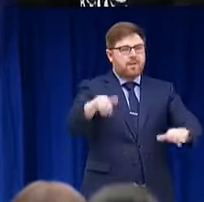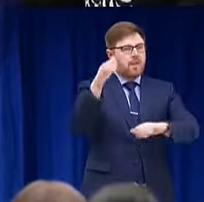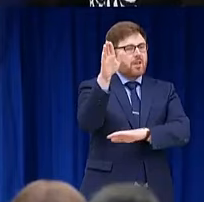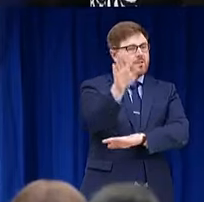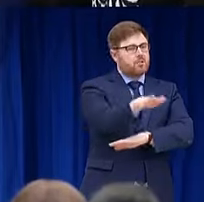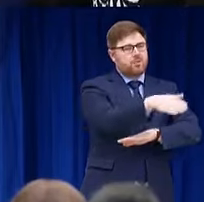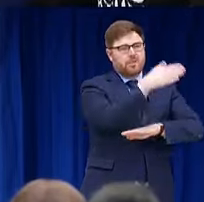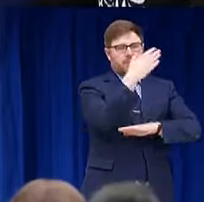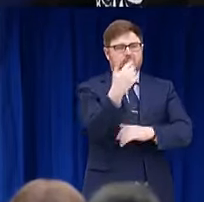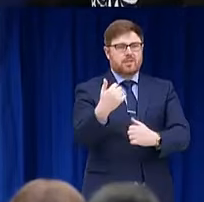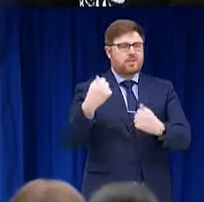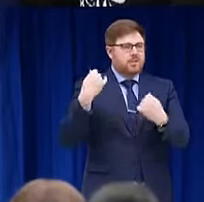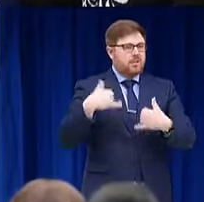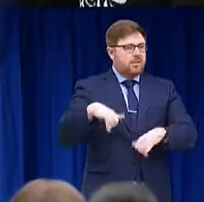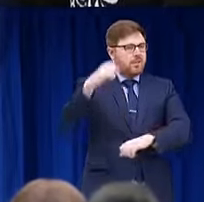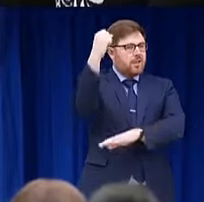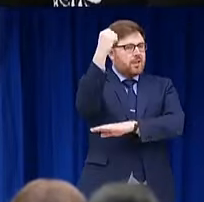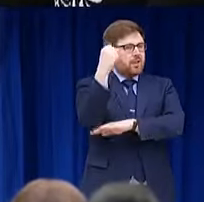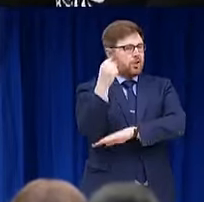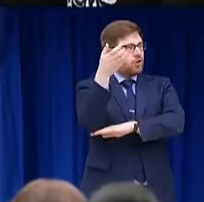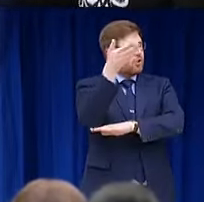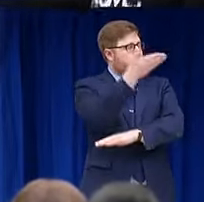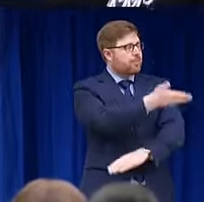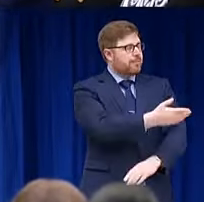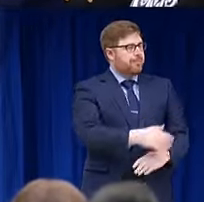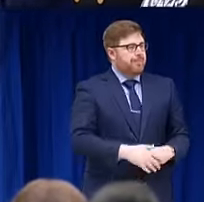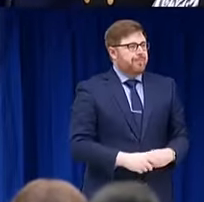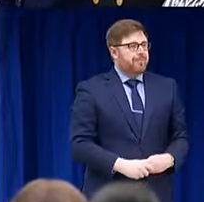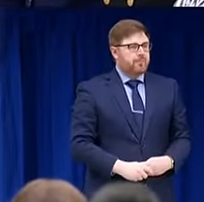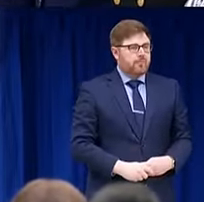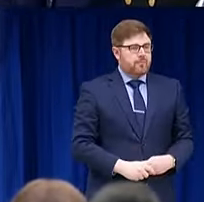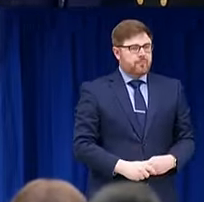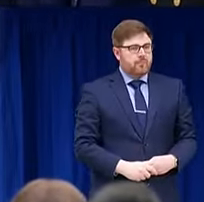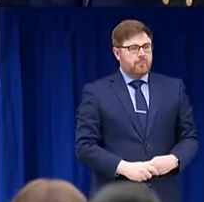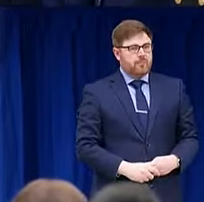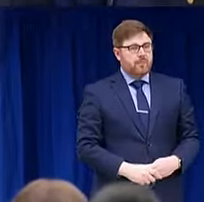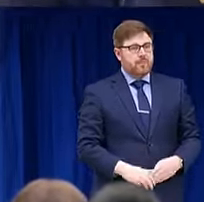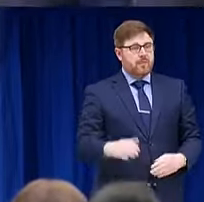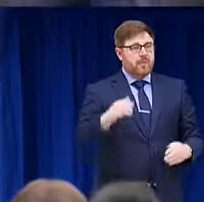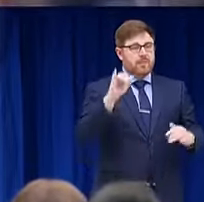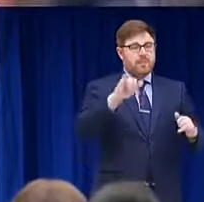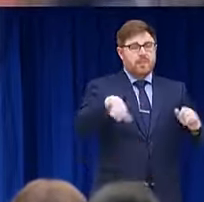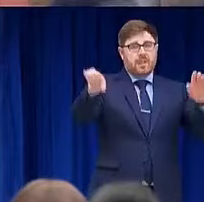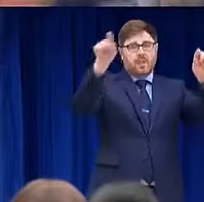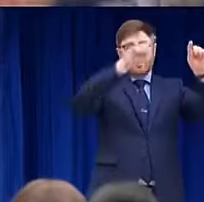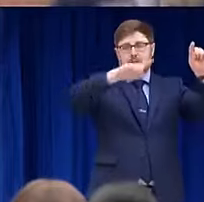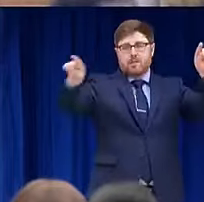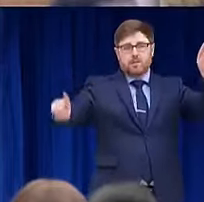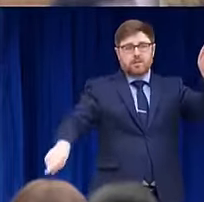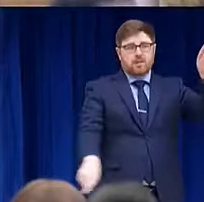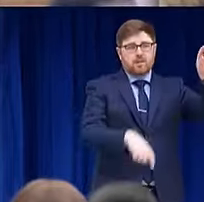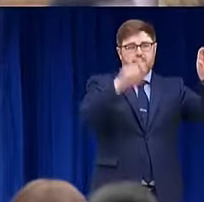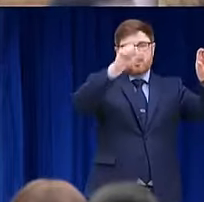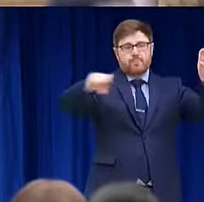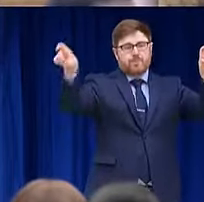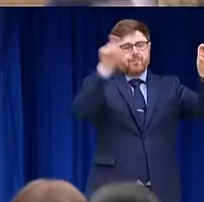our flag was still there. Oh, say, does that